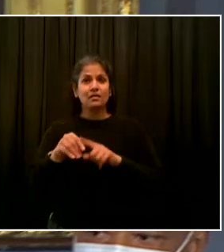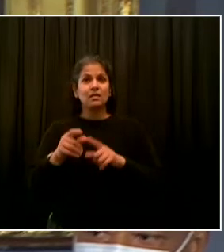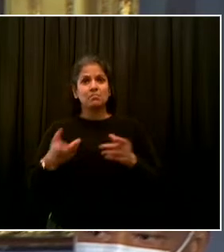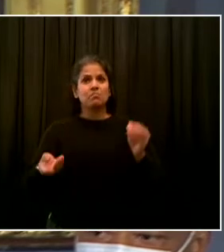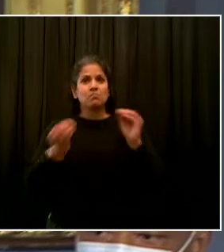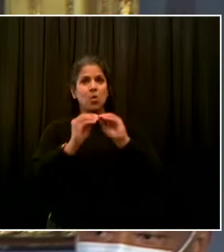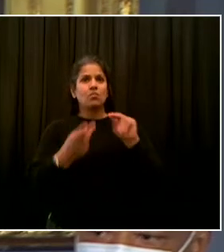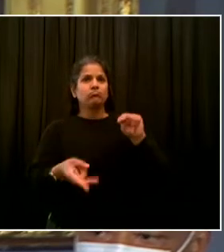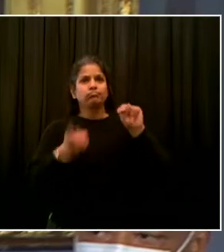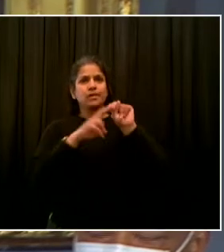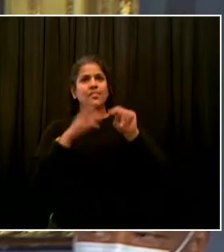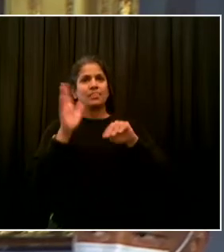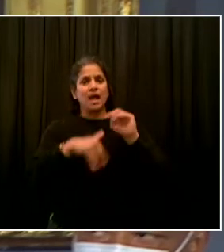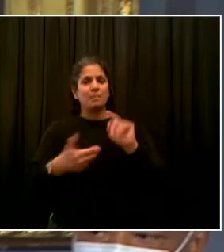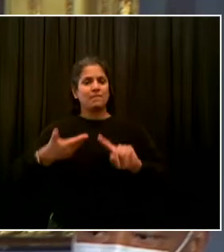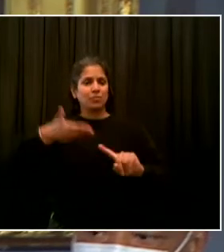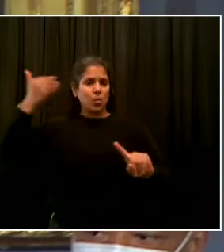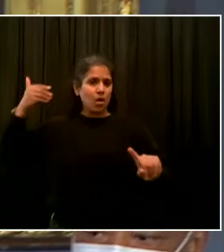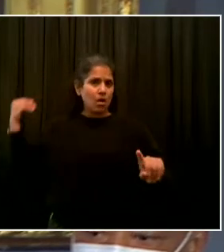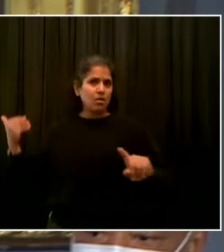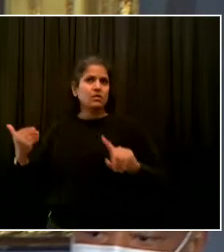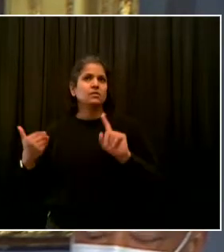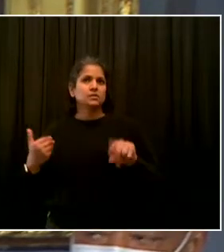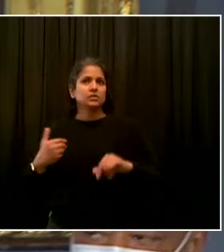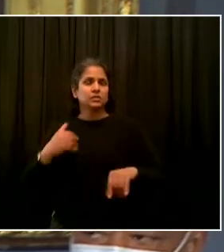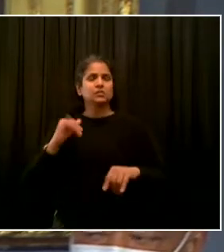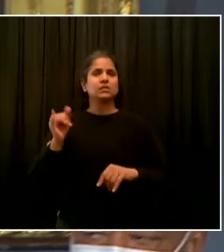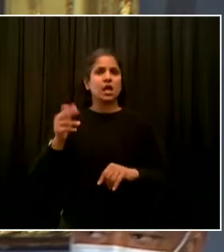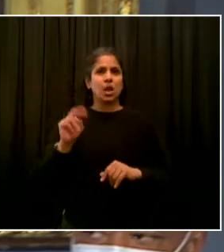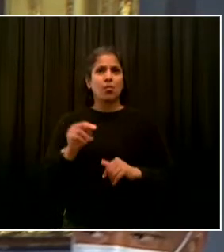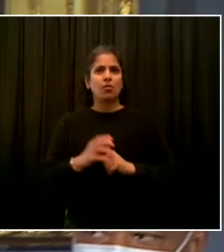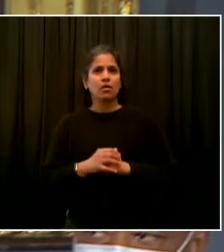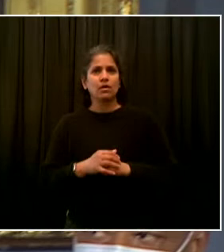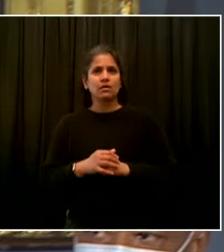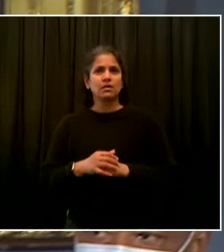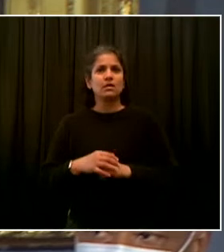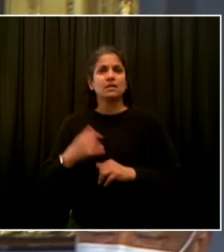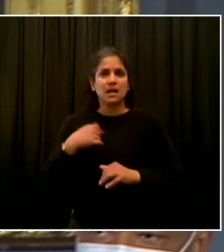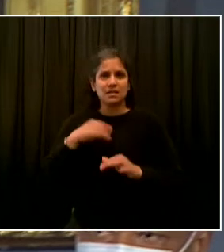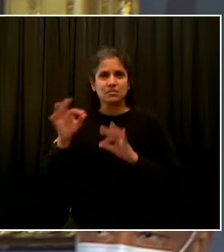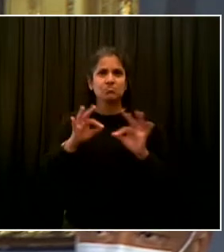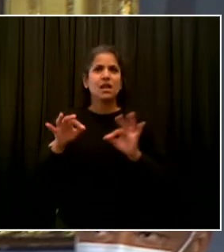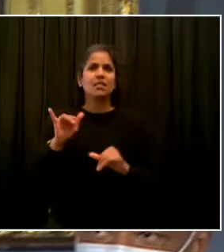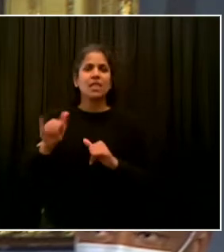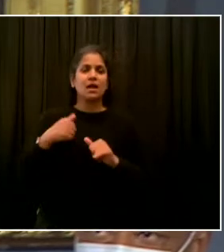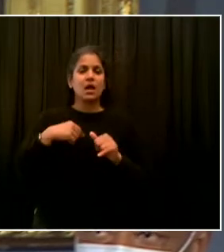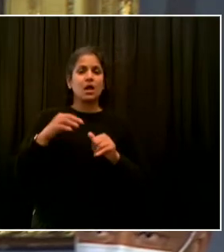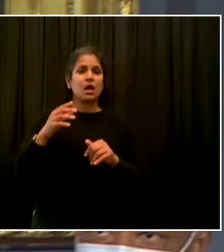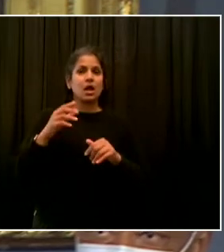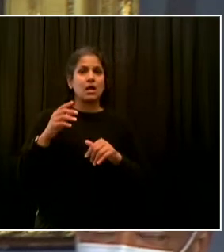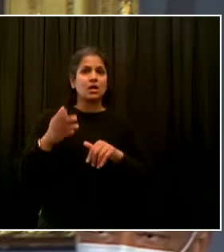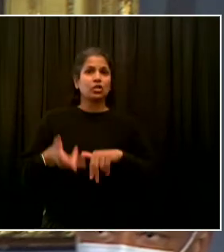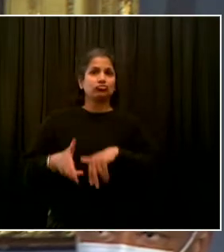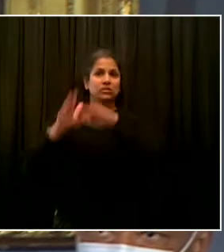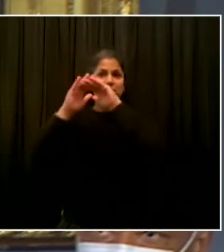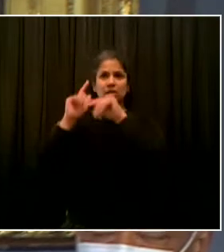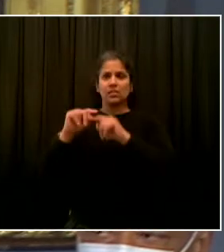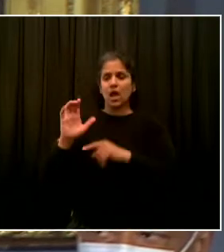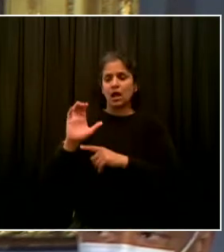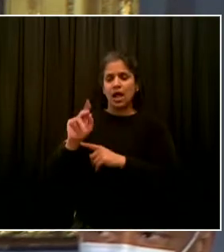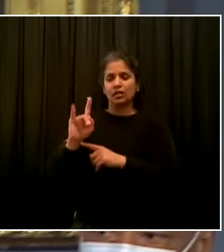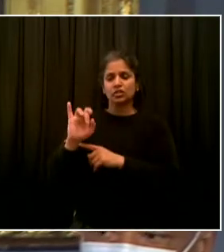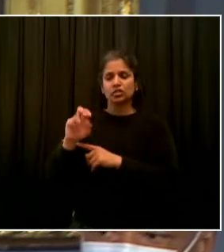Omicron variant, and that is explaining the uptick in overall cases. We're not making decisions based on the